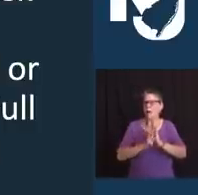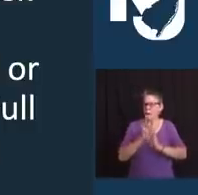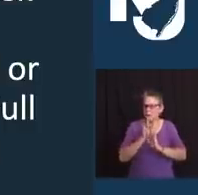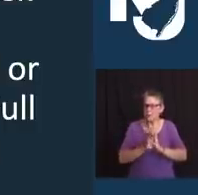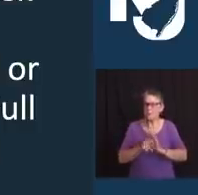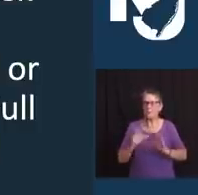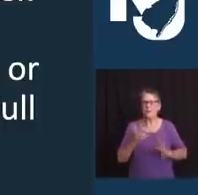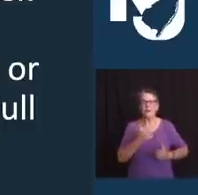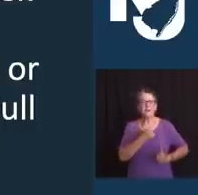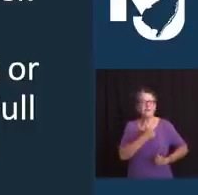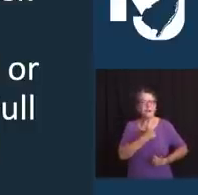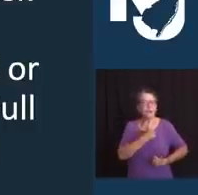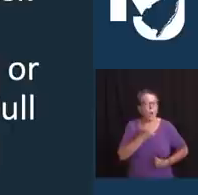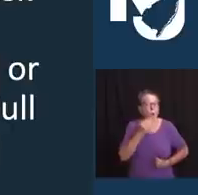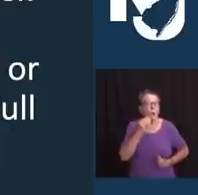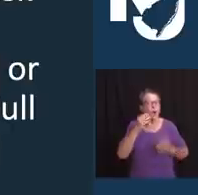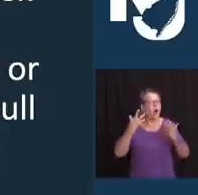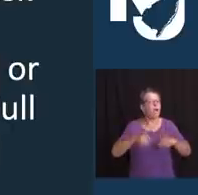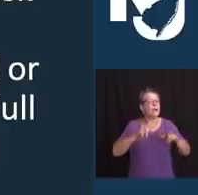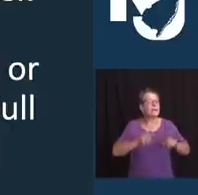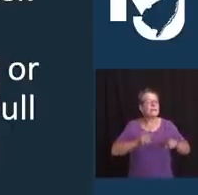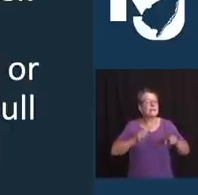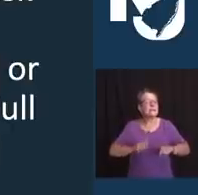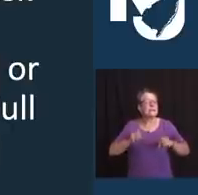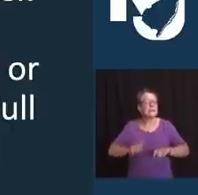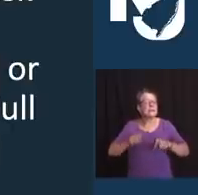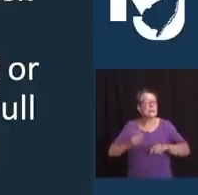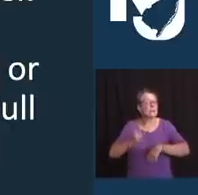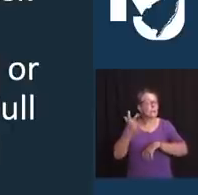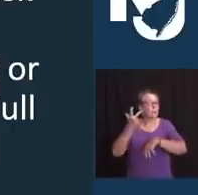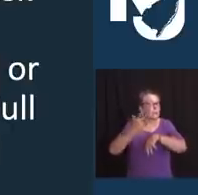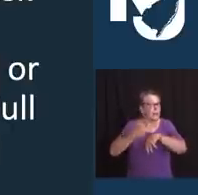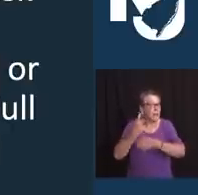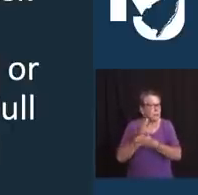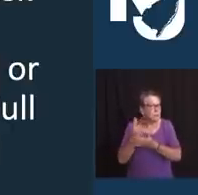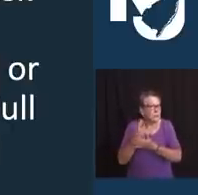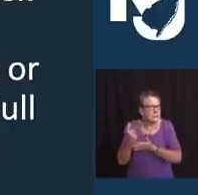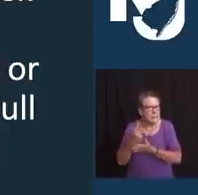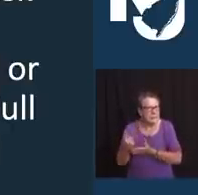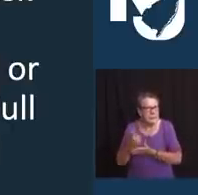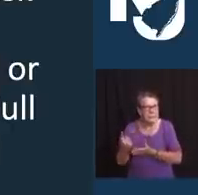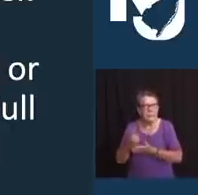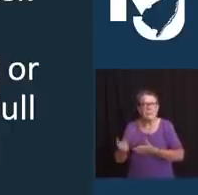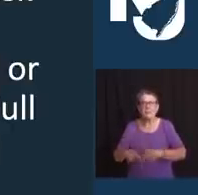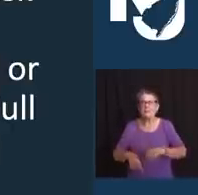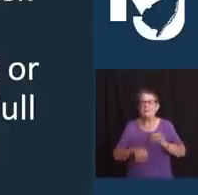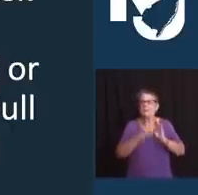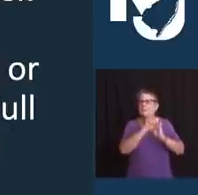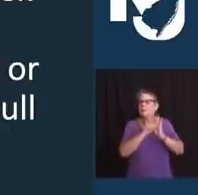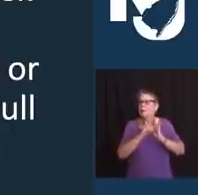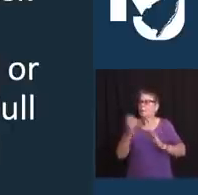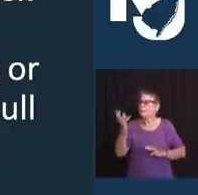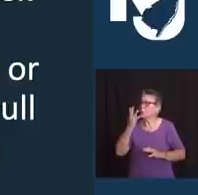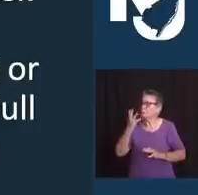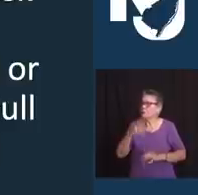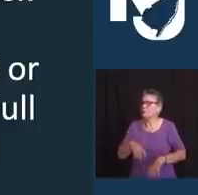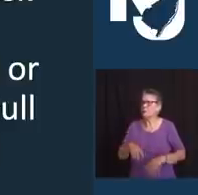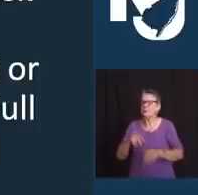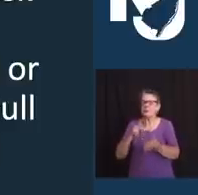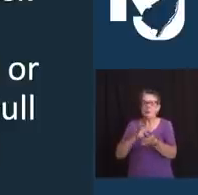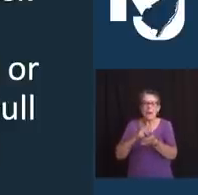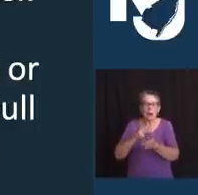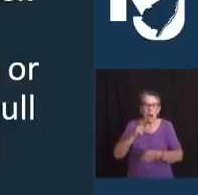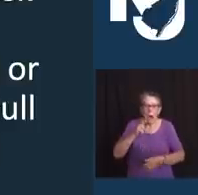unvaccinated folks 3 times a week. Our state correctional facilities, psychiatric hospitals, and